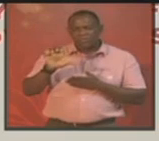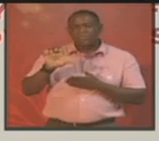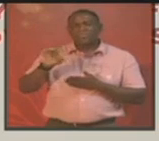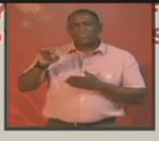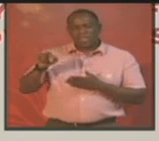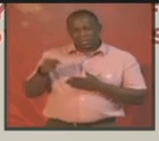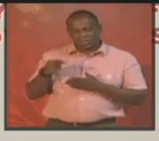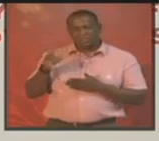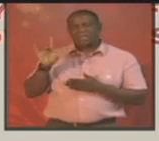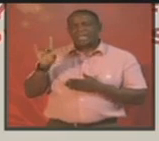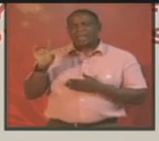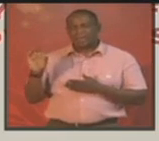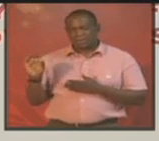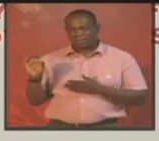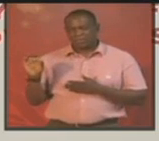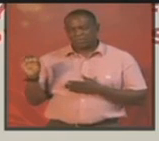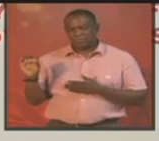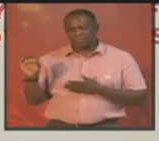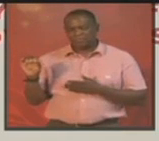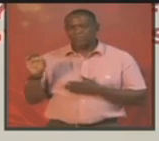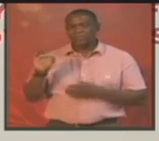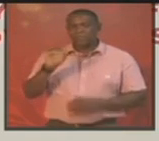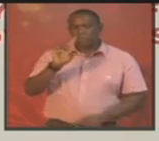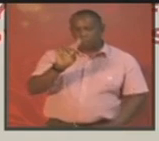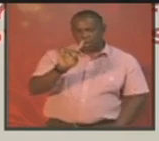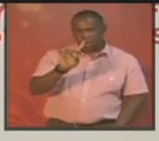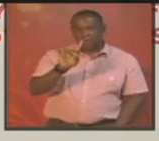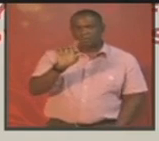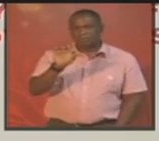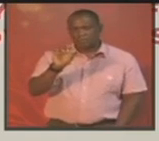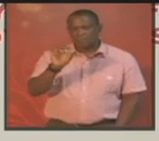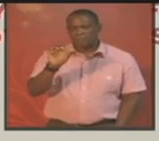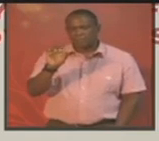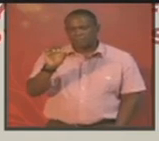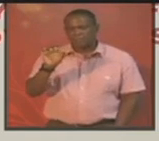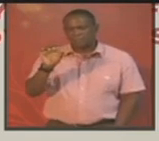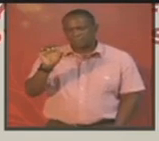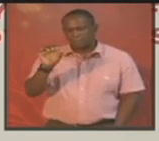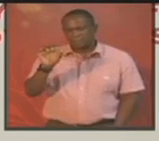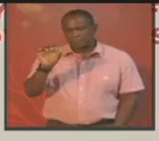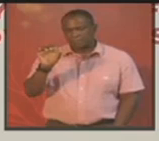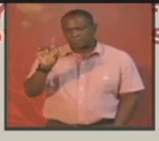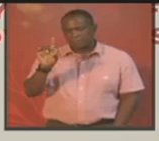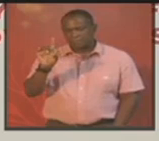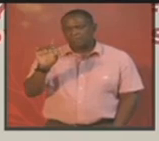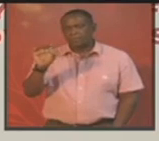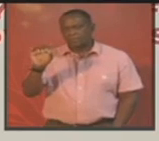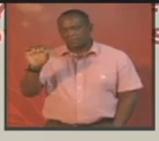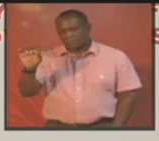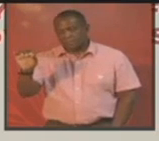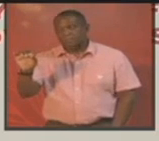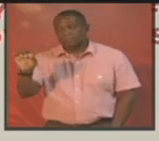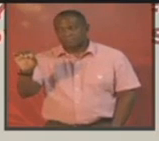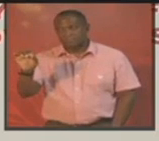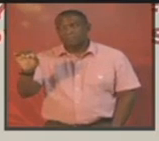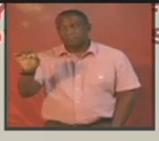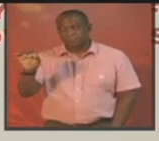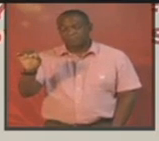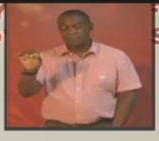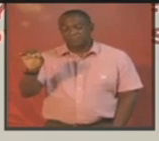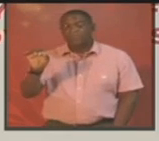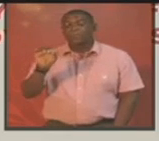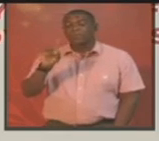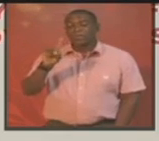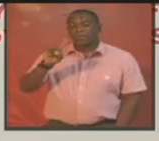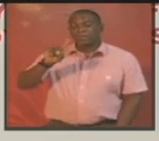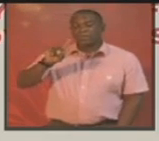100,800 doses. So our first tranche has been confirmed, 100,000 plus 800